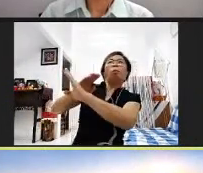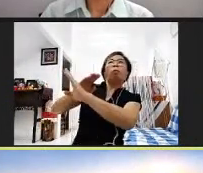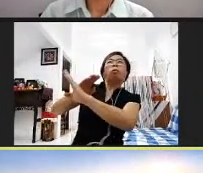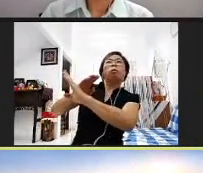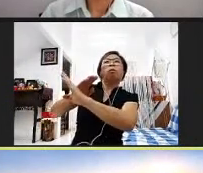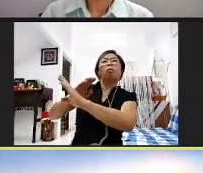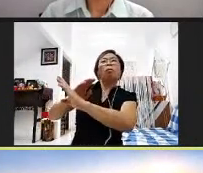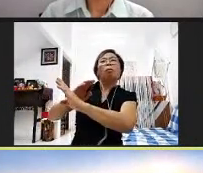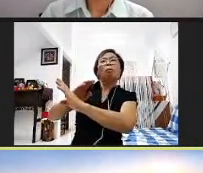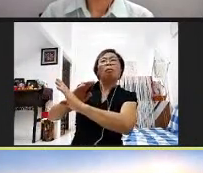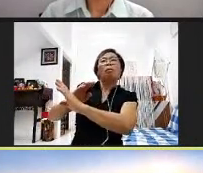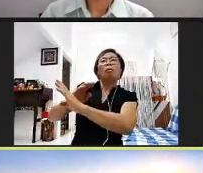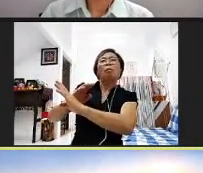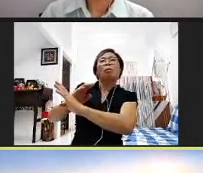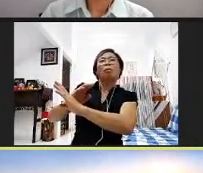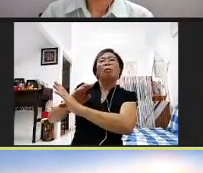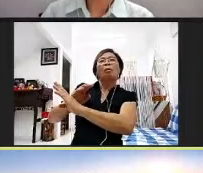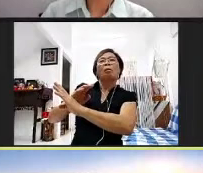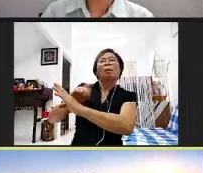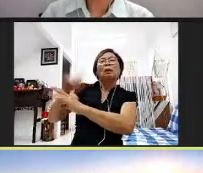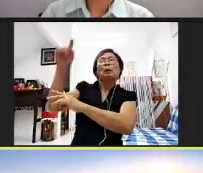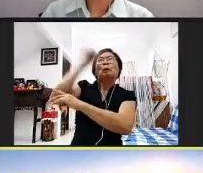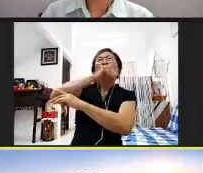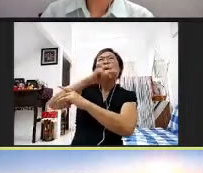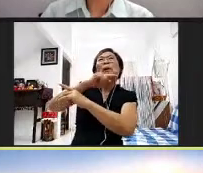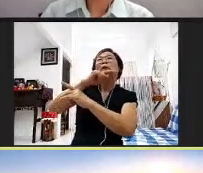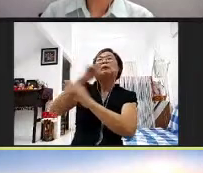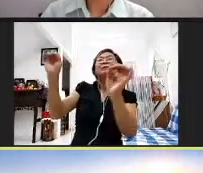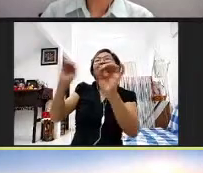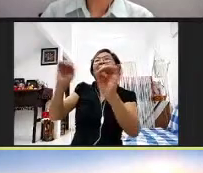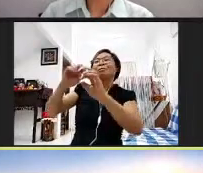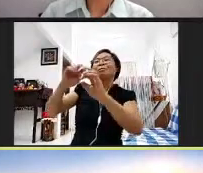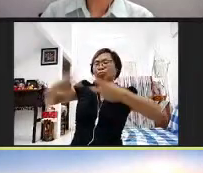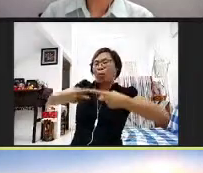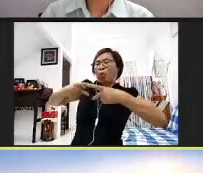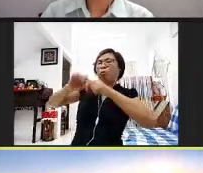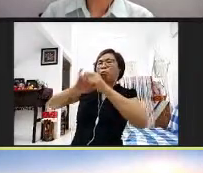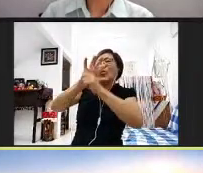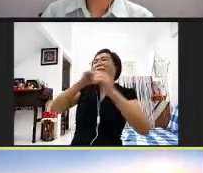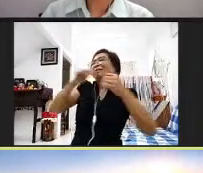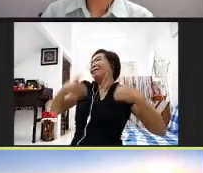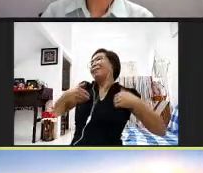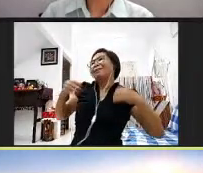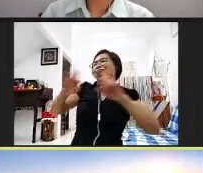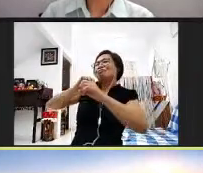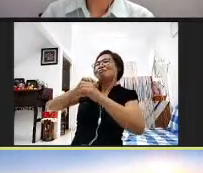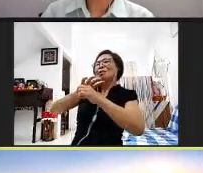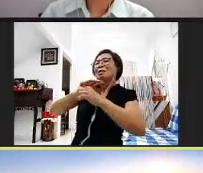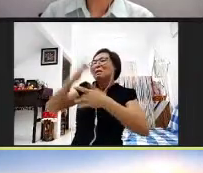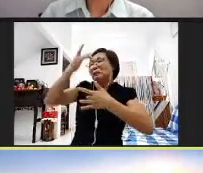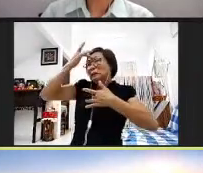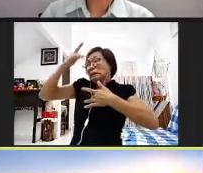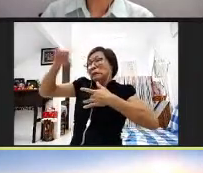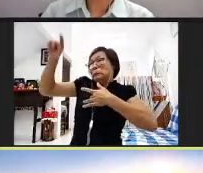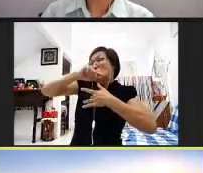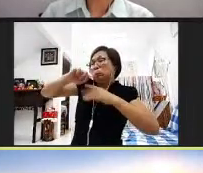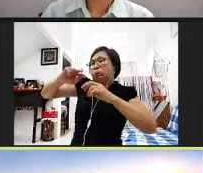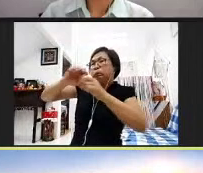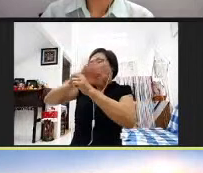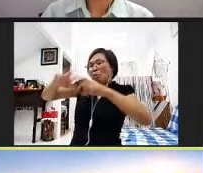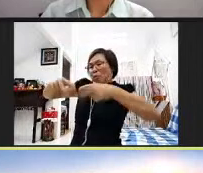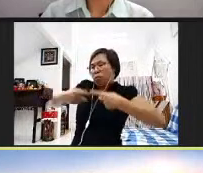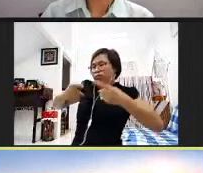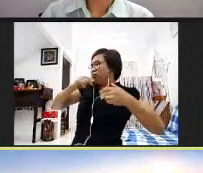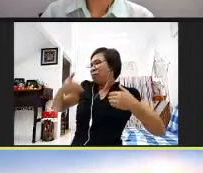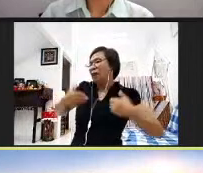getting severe COVID, that is for sure. You will not get severe COVID. So